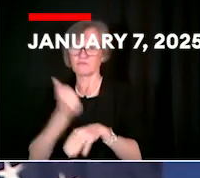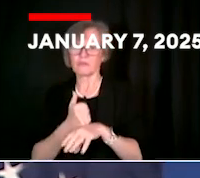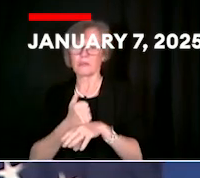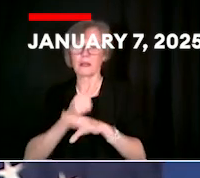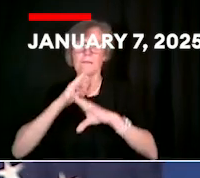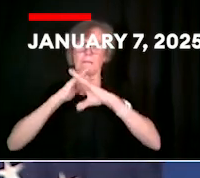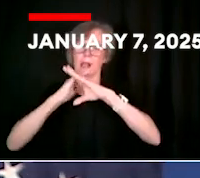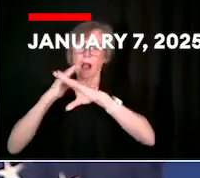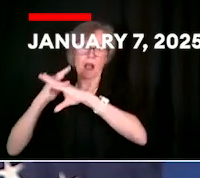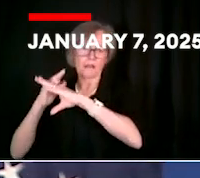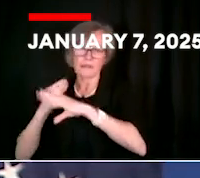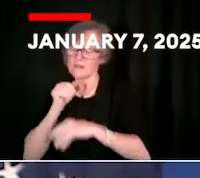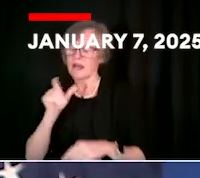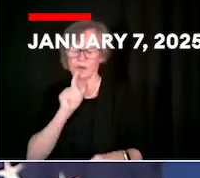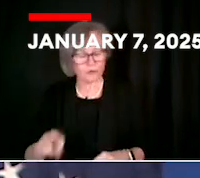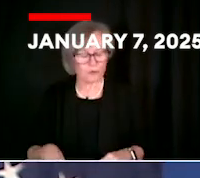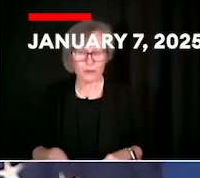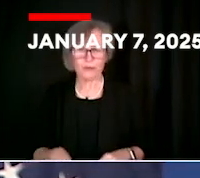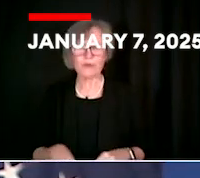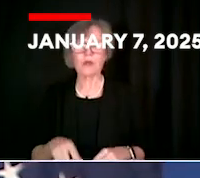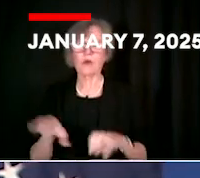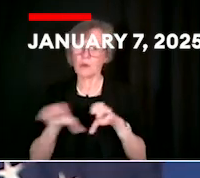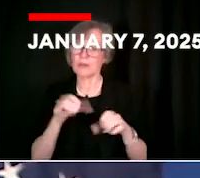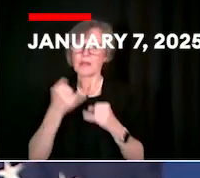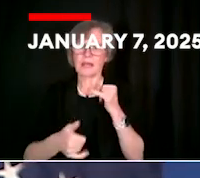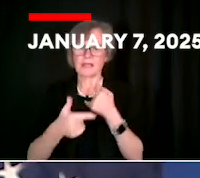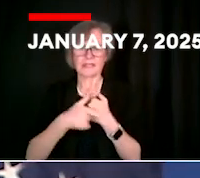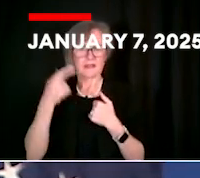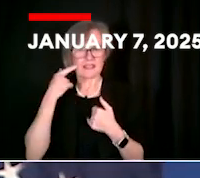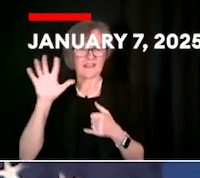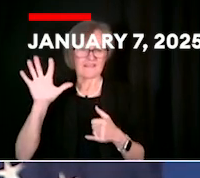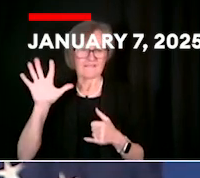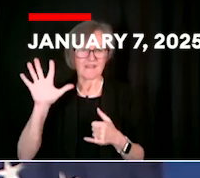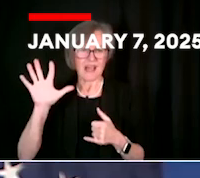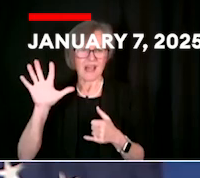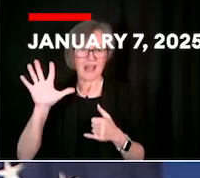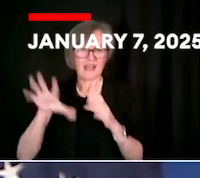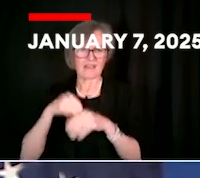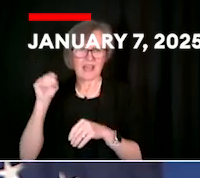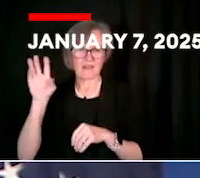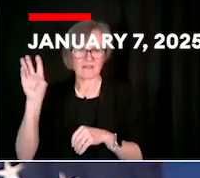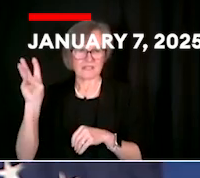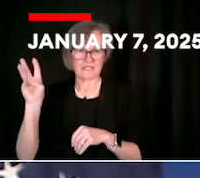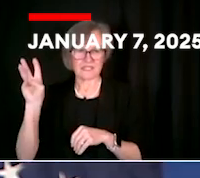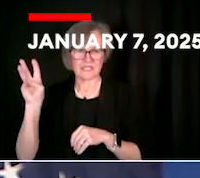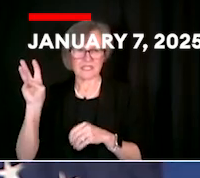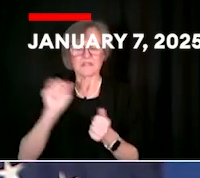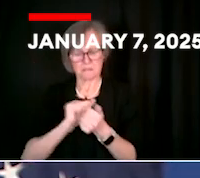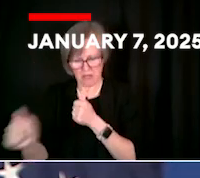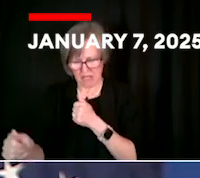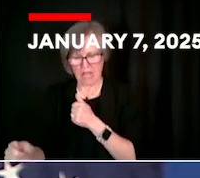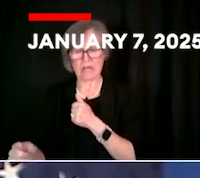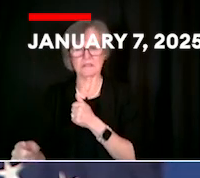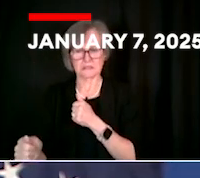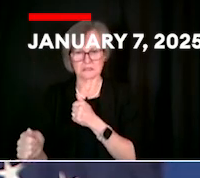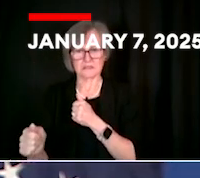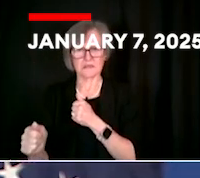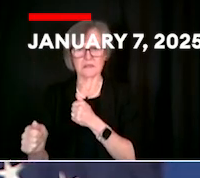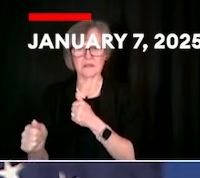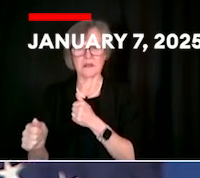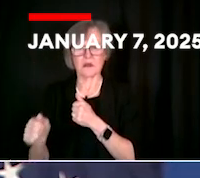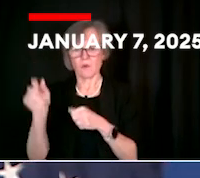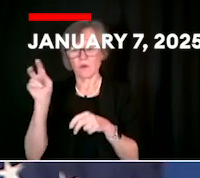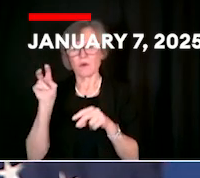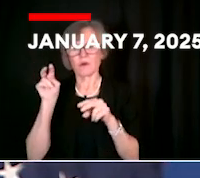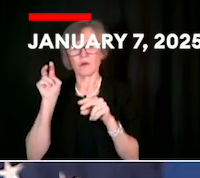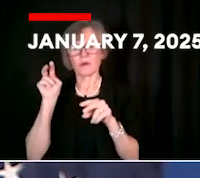not true. We did it the last time. I think 5 out of 6 were passed. And we're looking forward. Housing